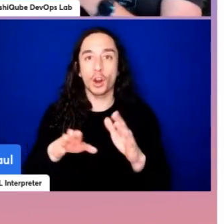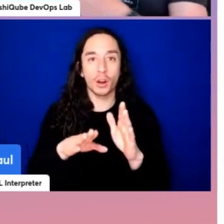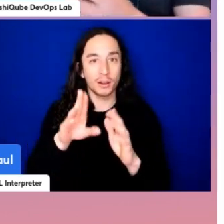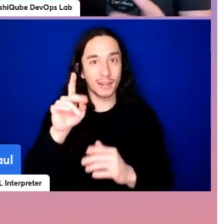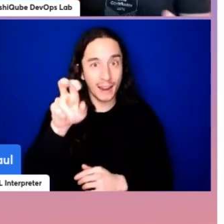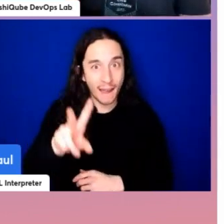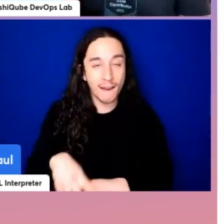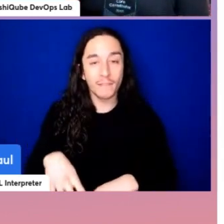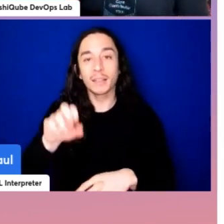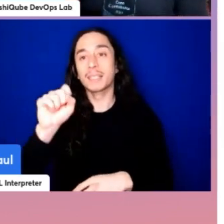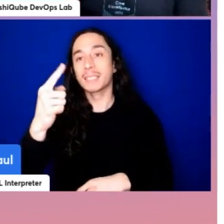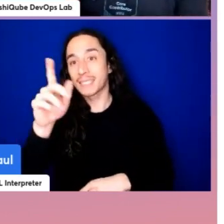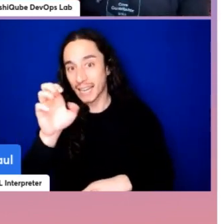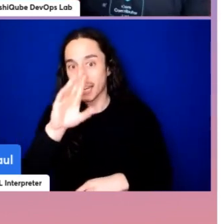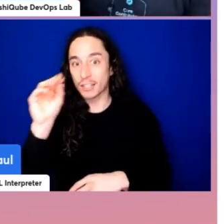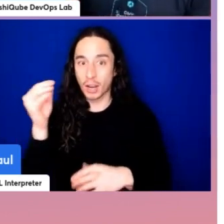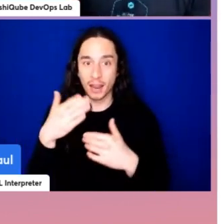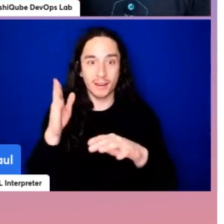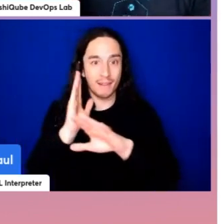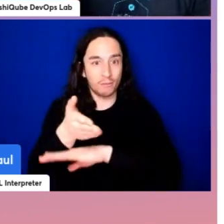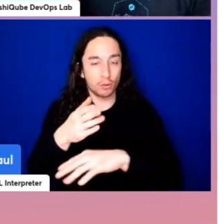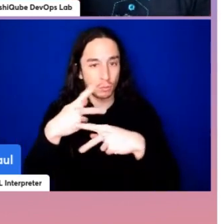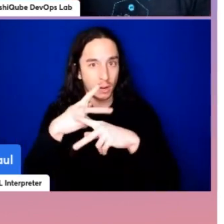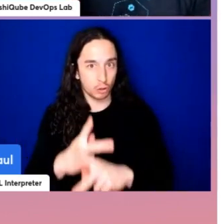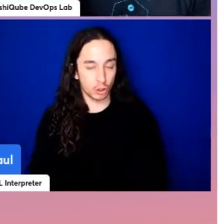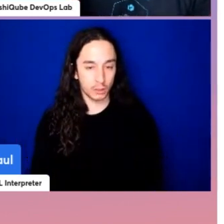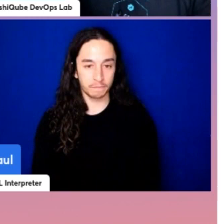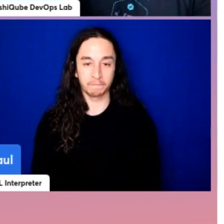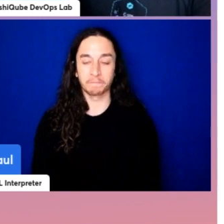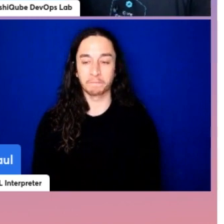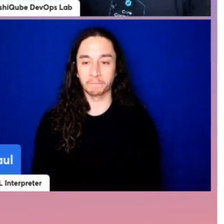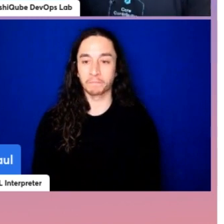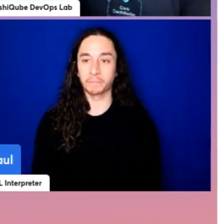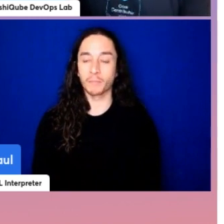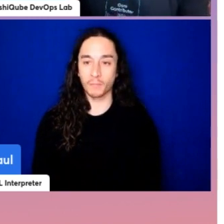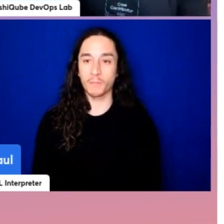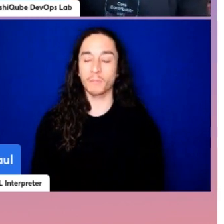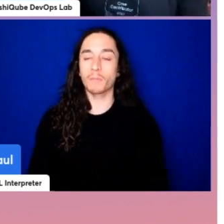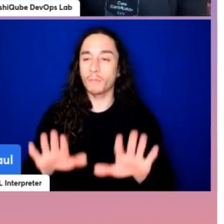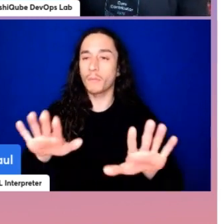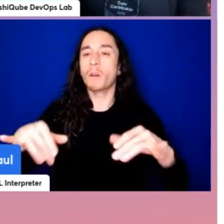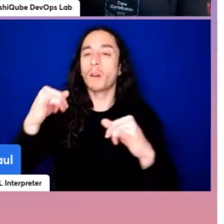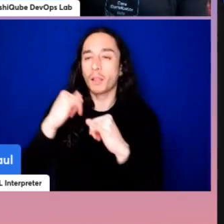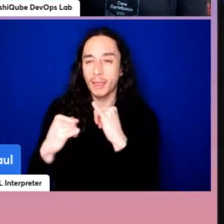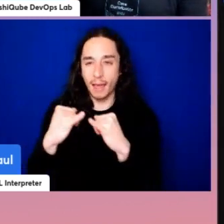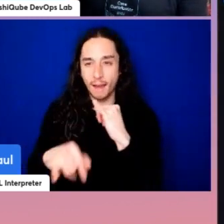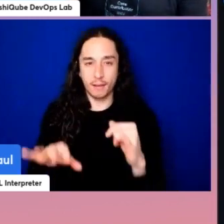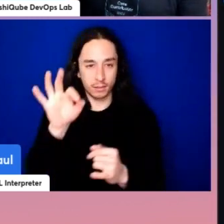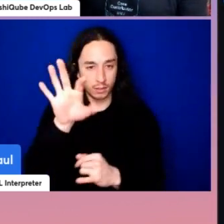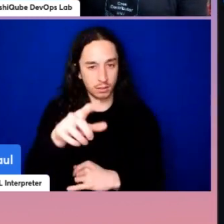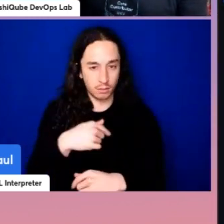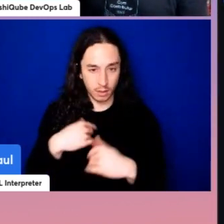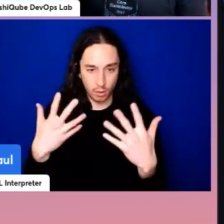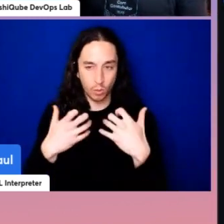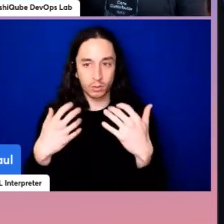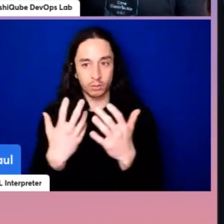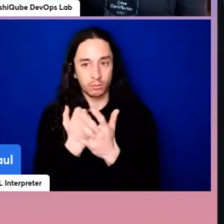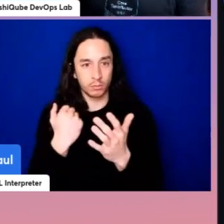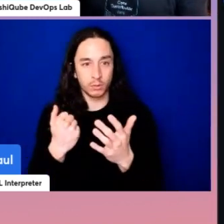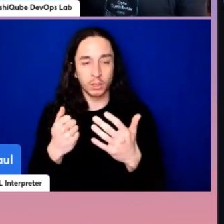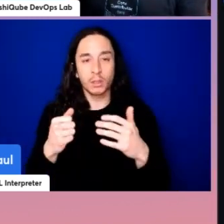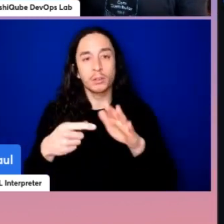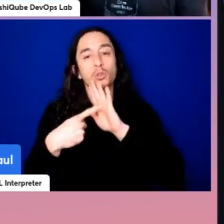goes to production, right? Now, lastly, I want to just take you through a